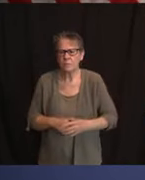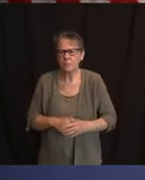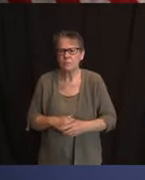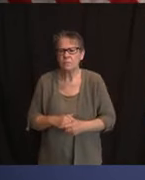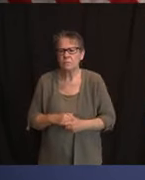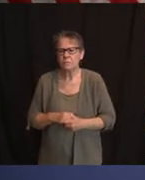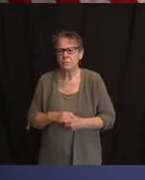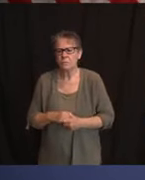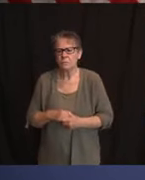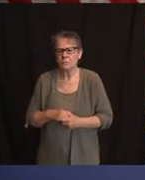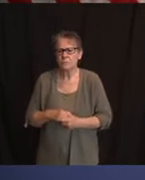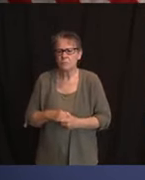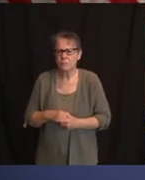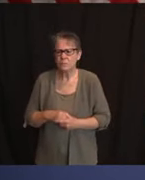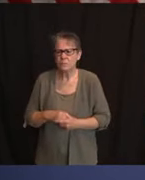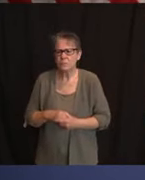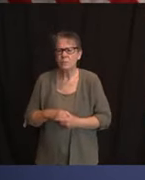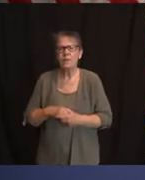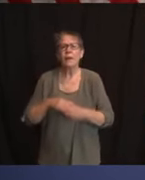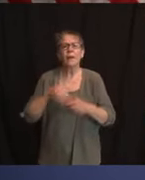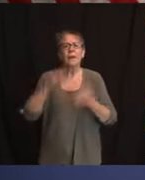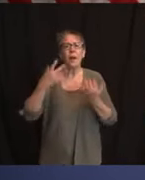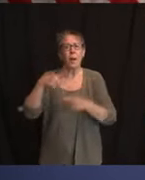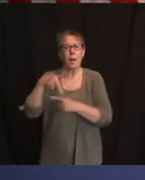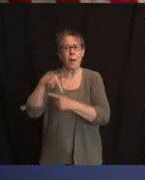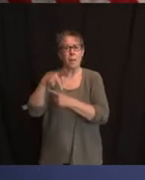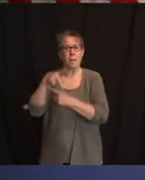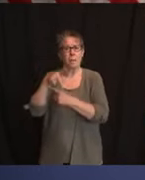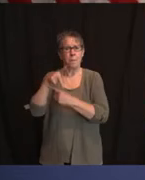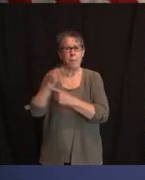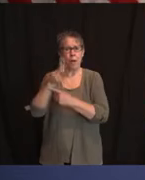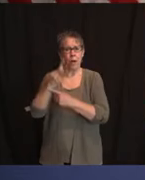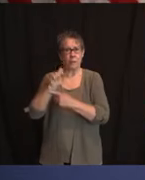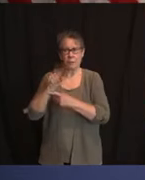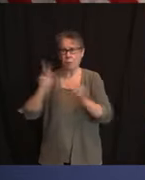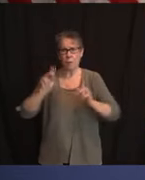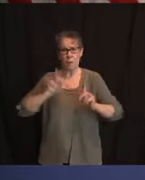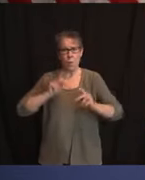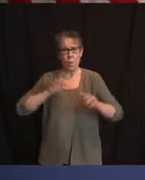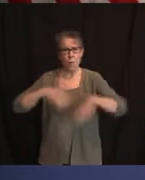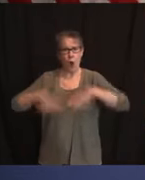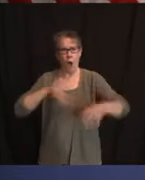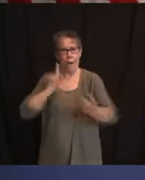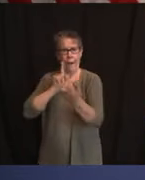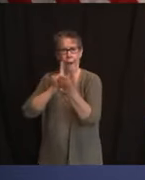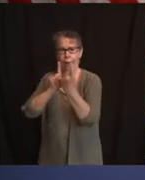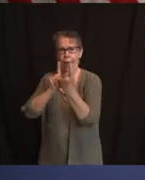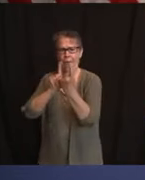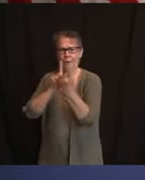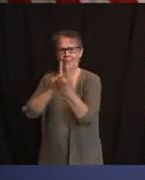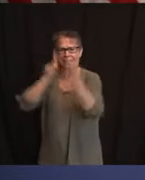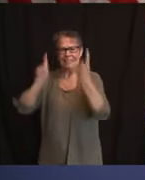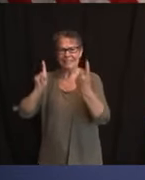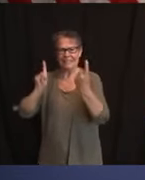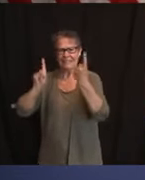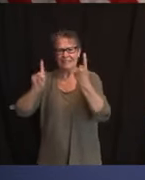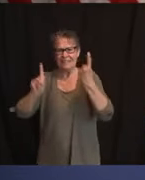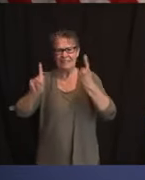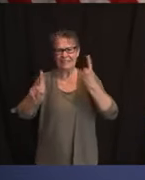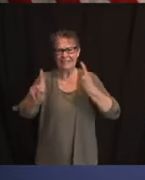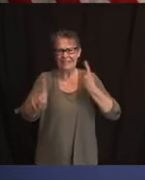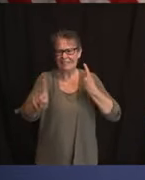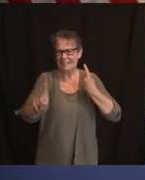and you can't social distance. You just physically can't without going off the edge or going into the thicket of the woods.